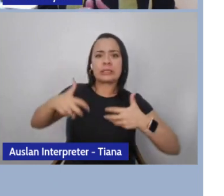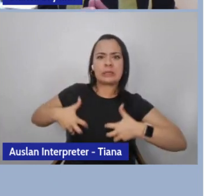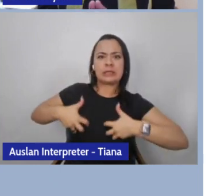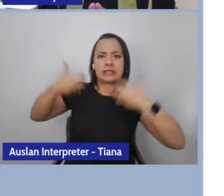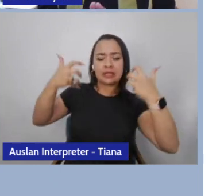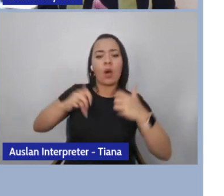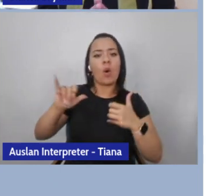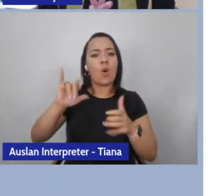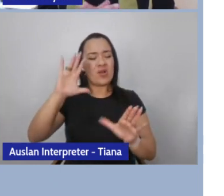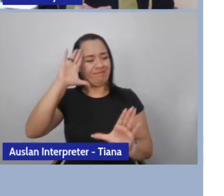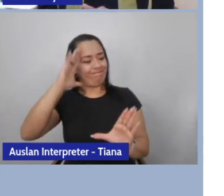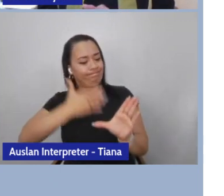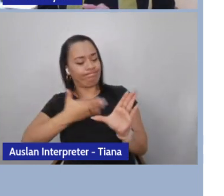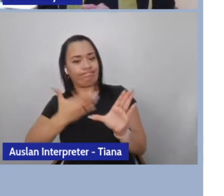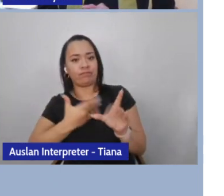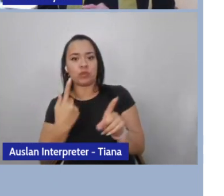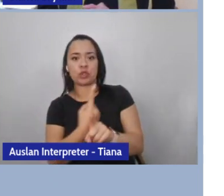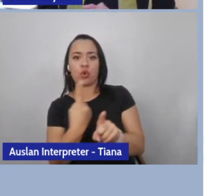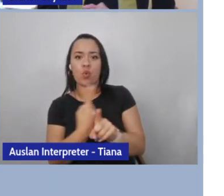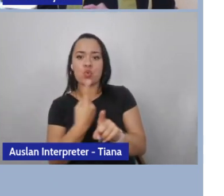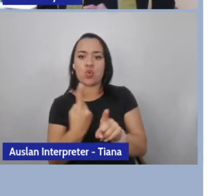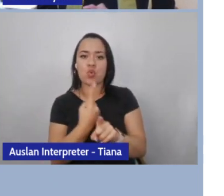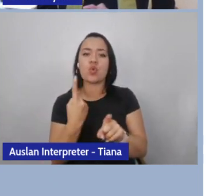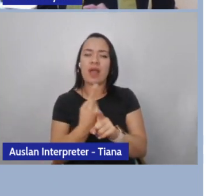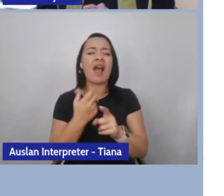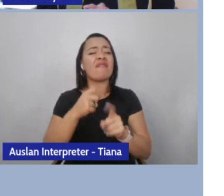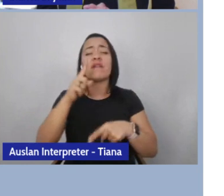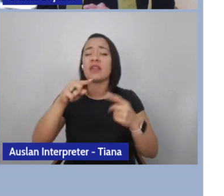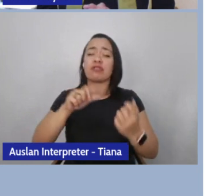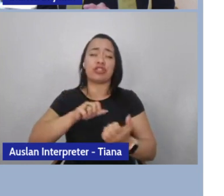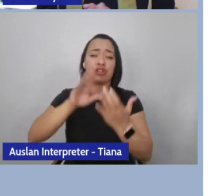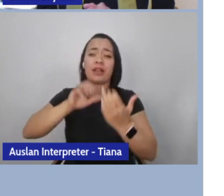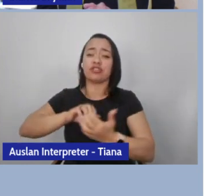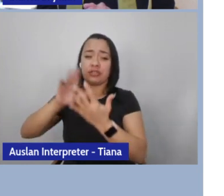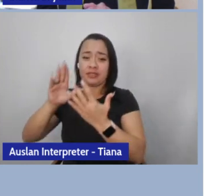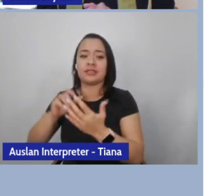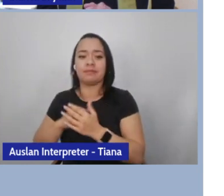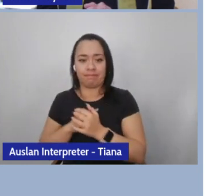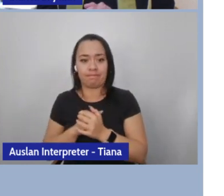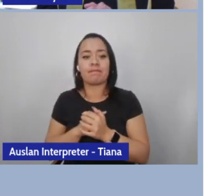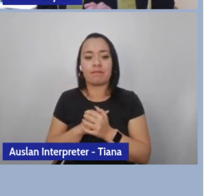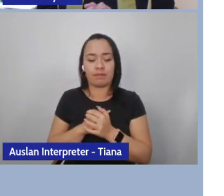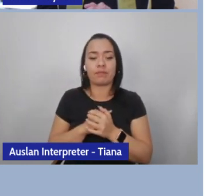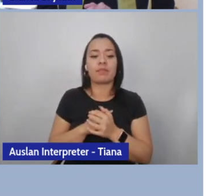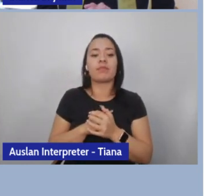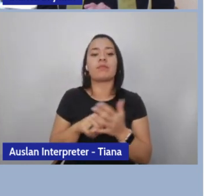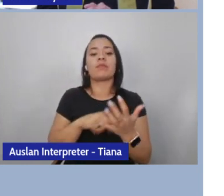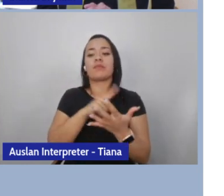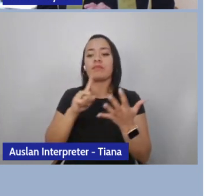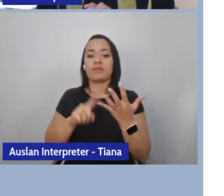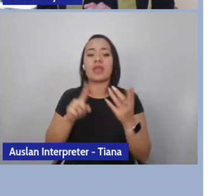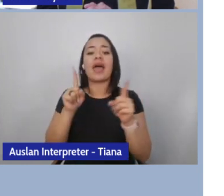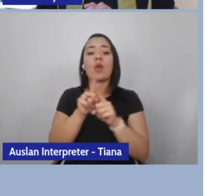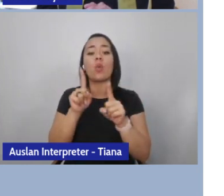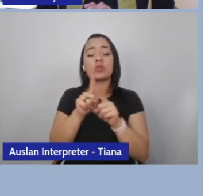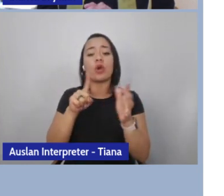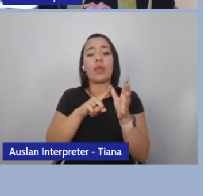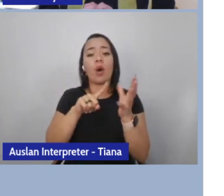those sorts of challenges that do present. And also there's a reiteration of the AUSIT Code of